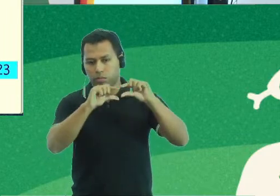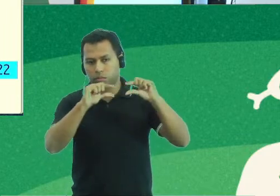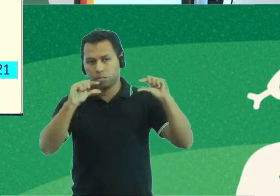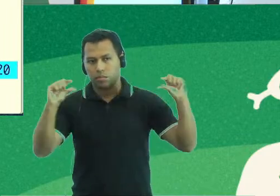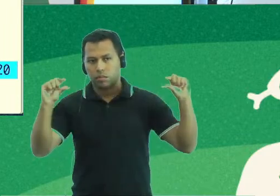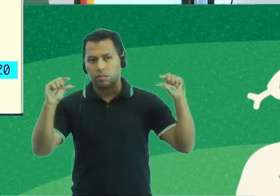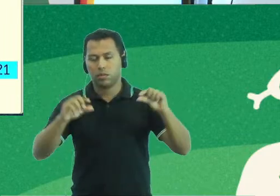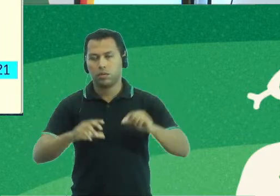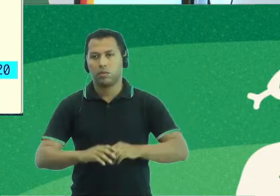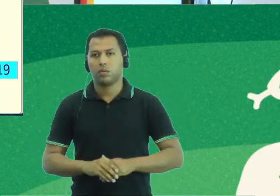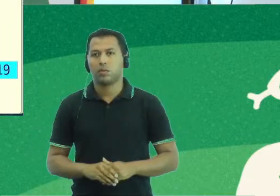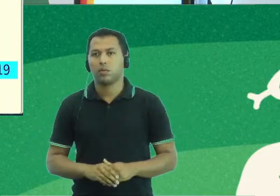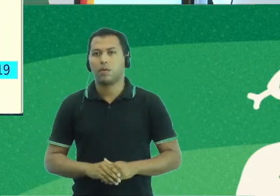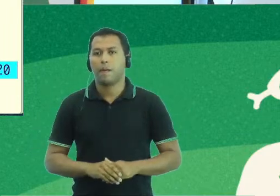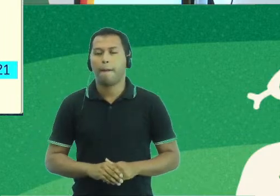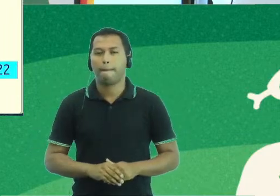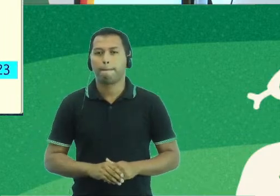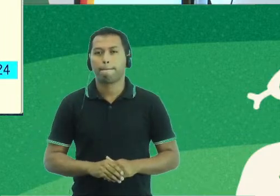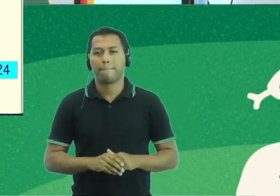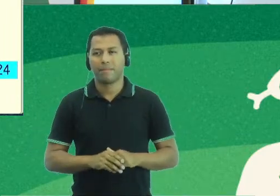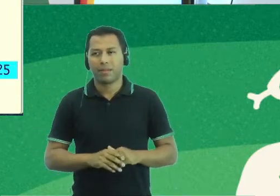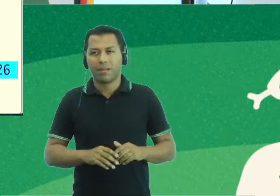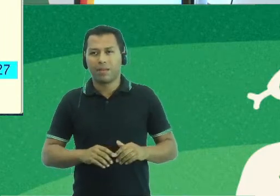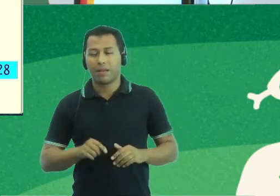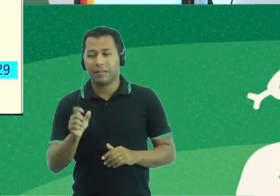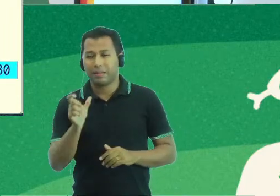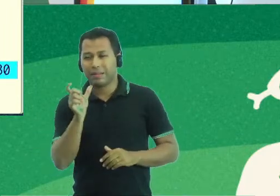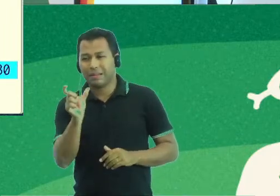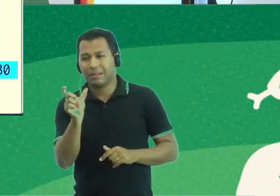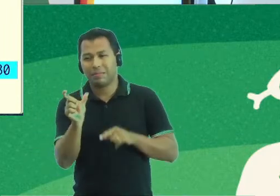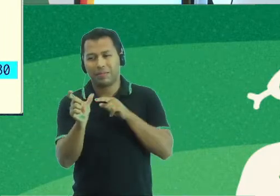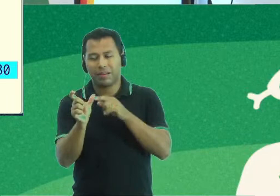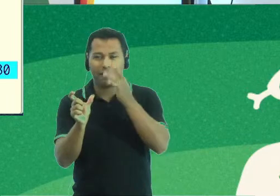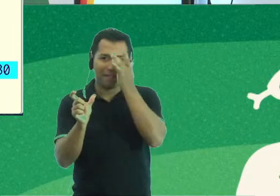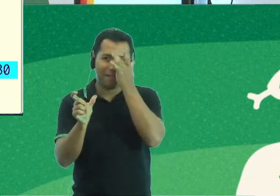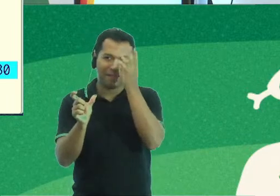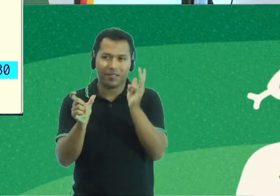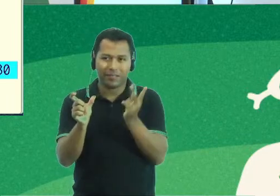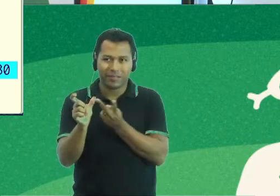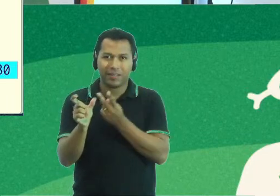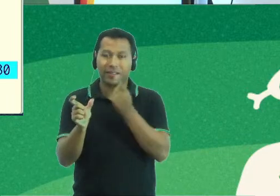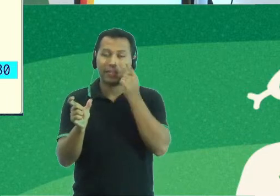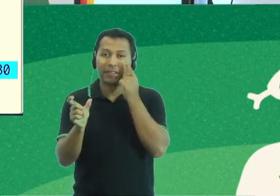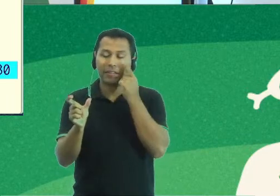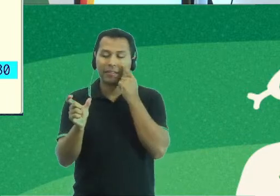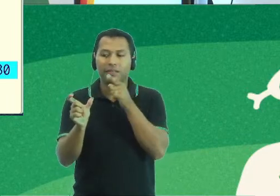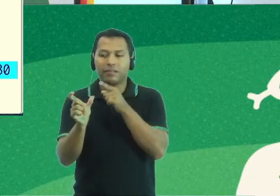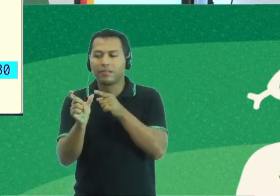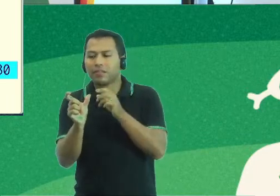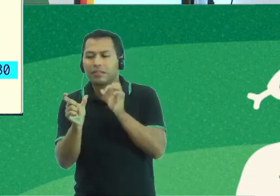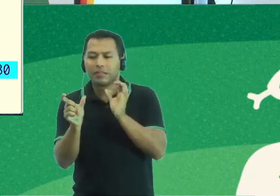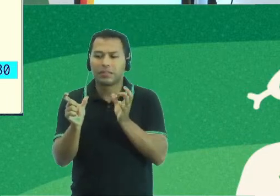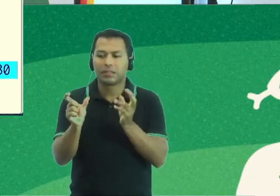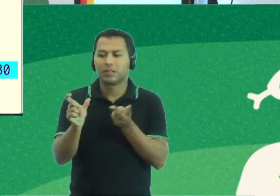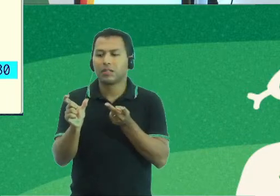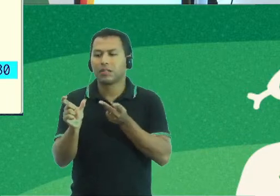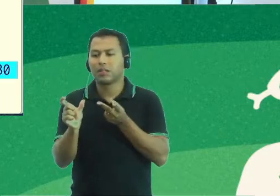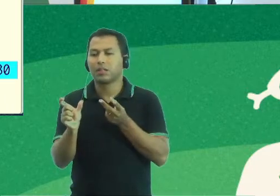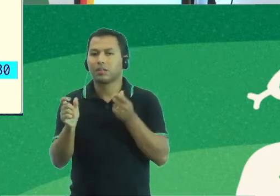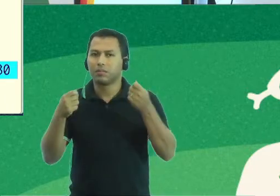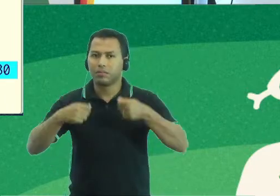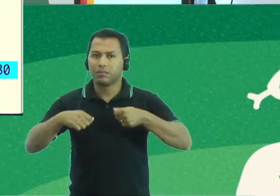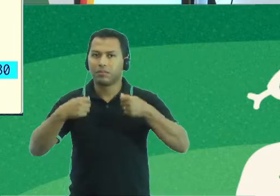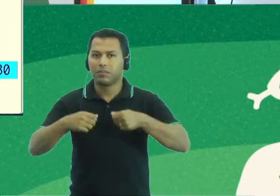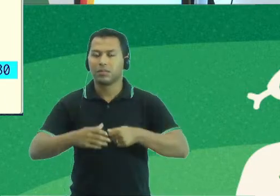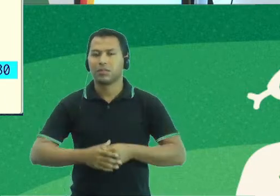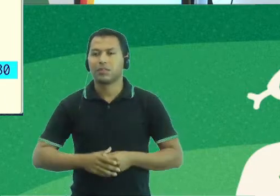yeah, that word is easy to misspell, so I have to make sure I double check that. It's a lot of similar letters. So